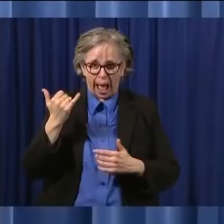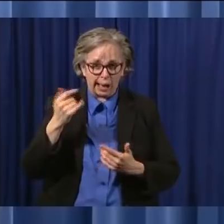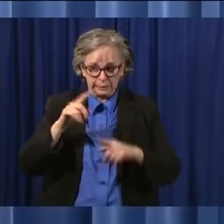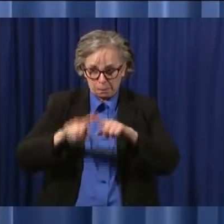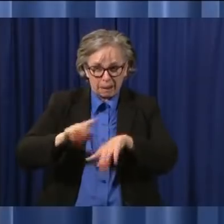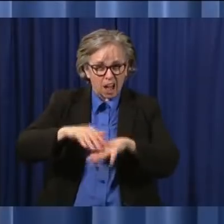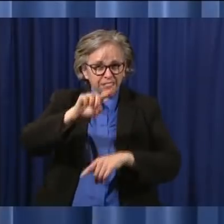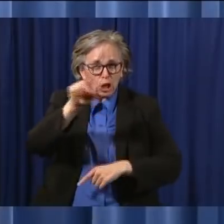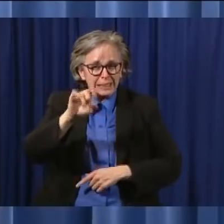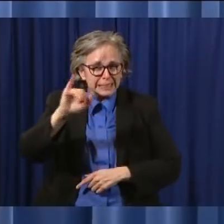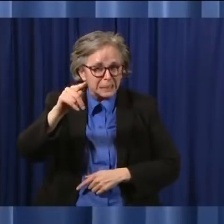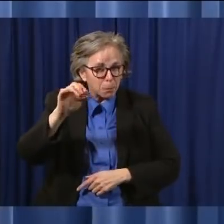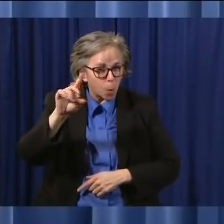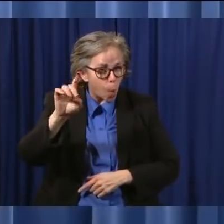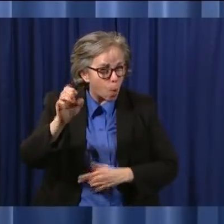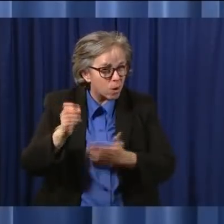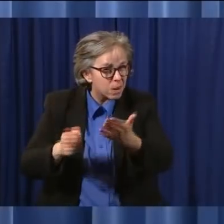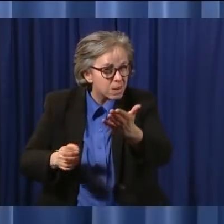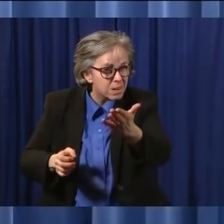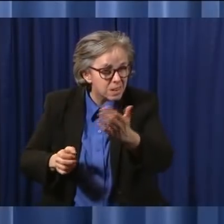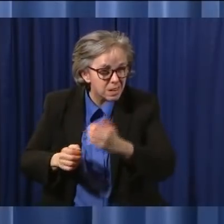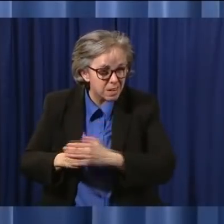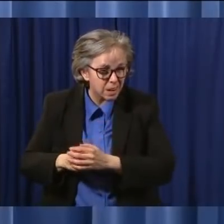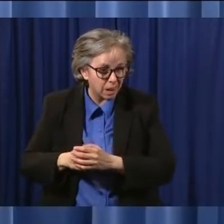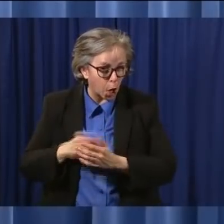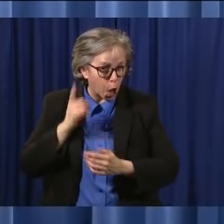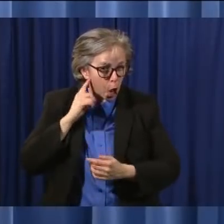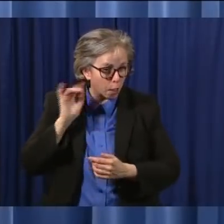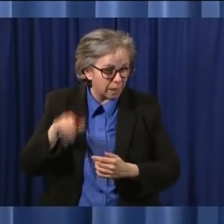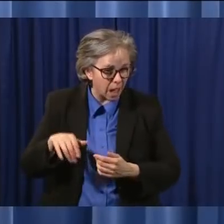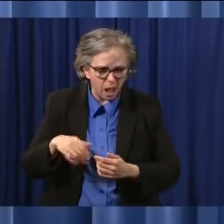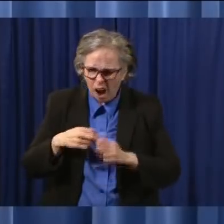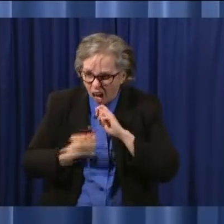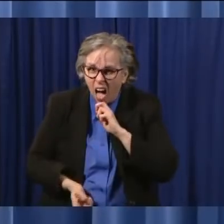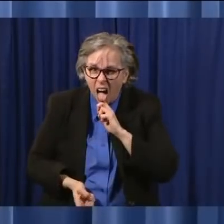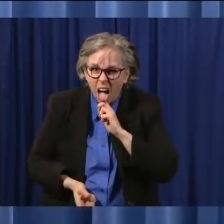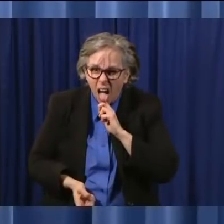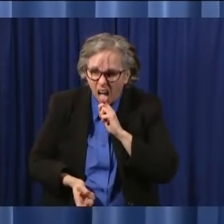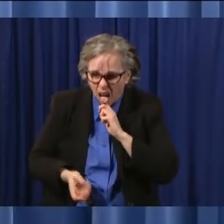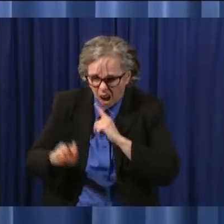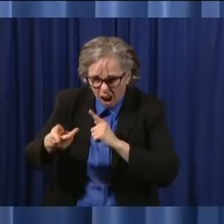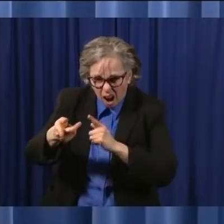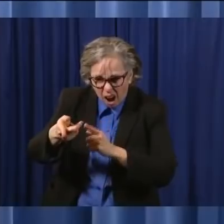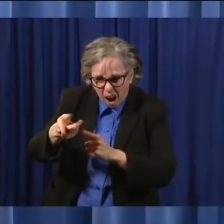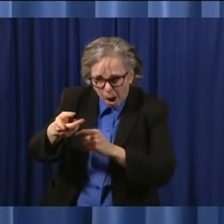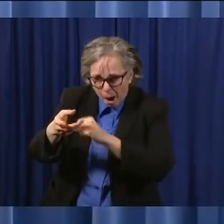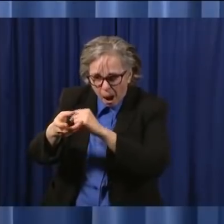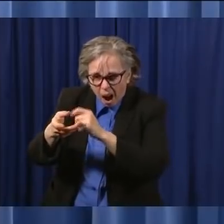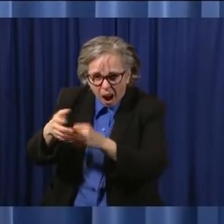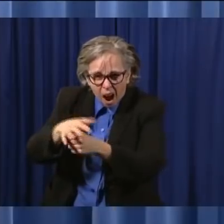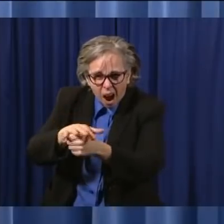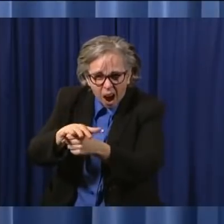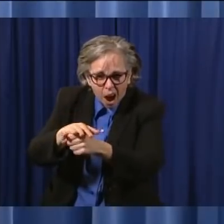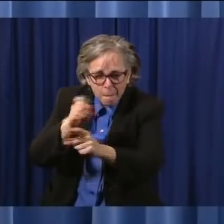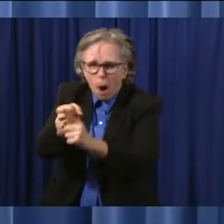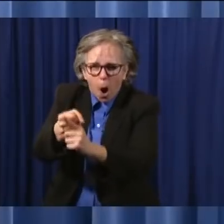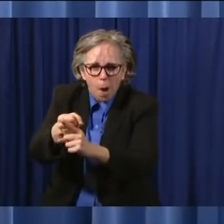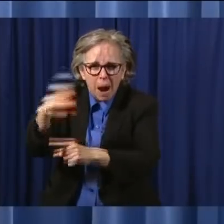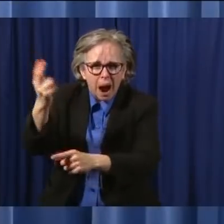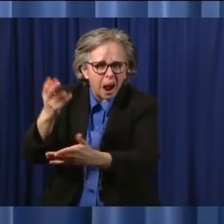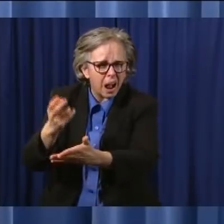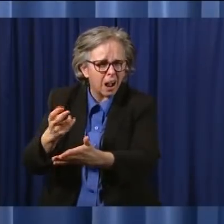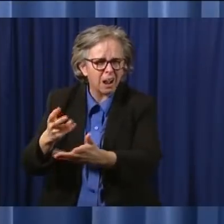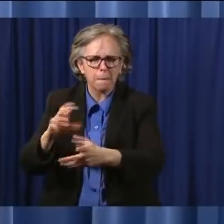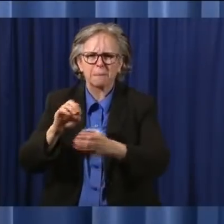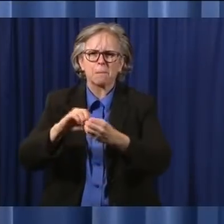something that should shock all of us. We have an obligation to be even more mindful in